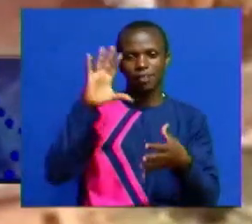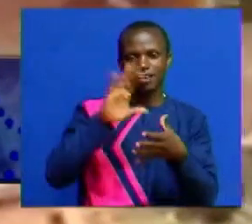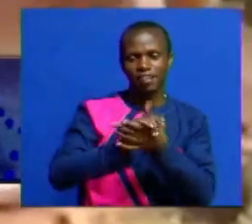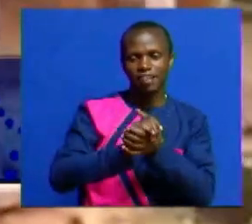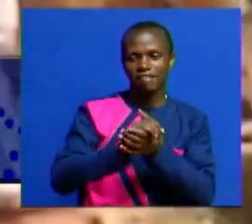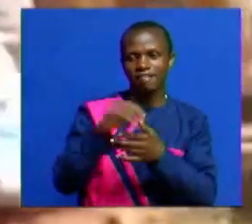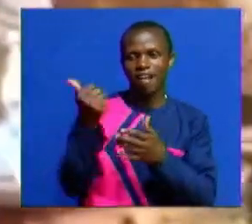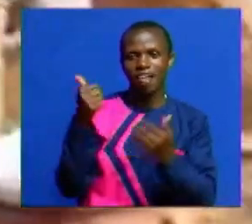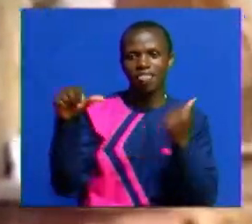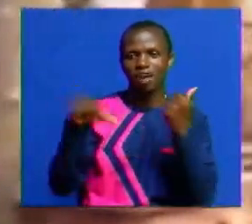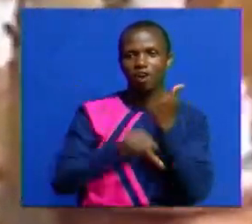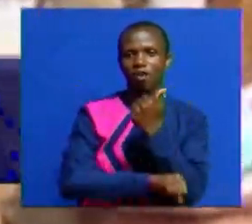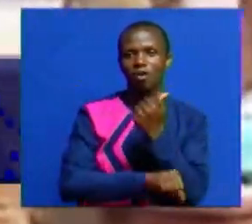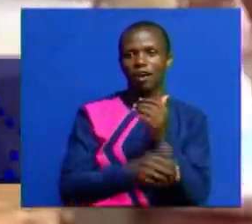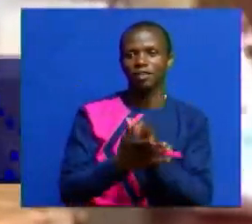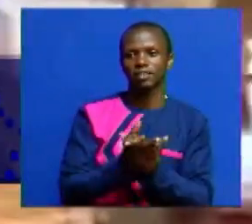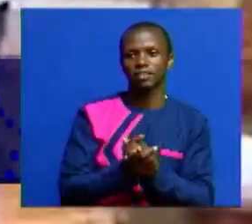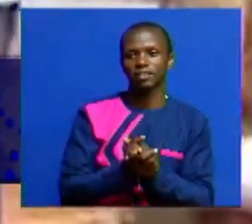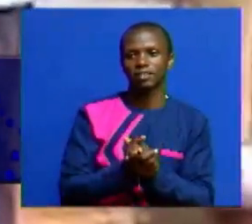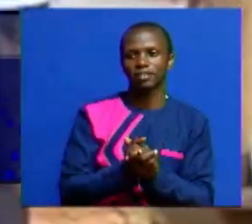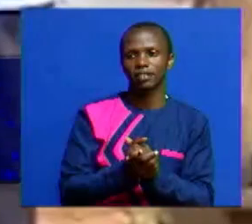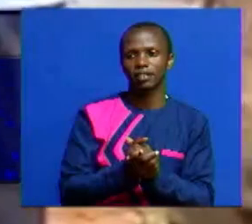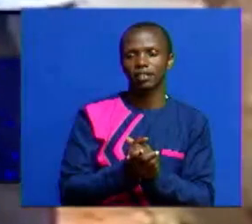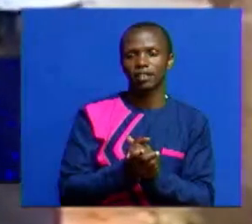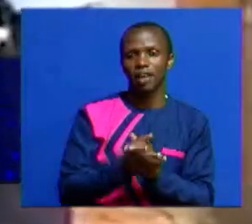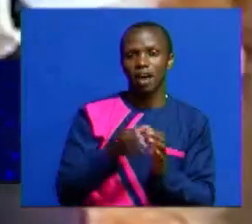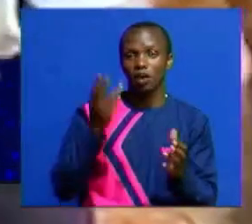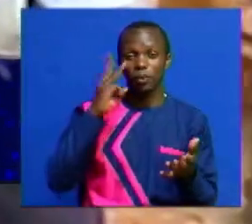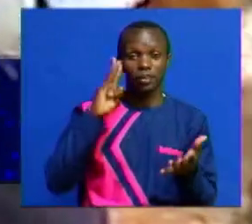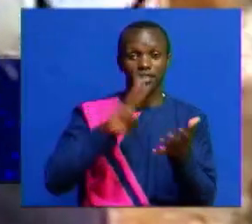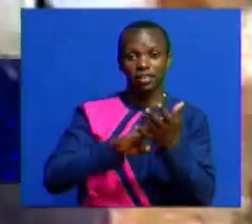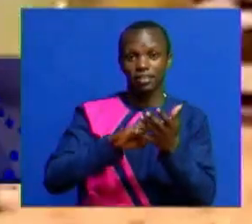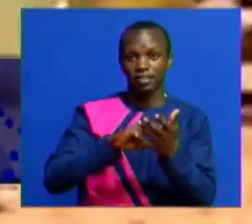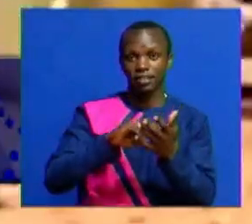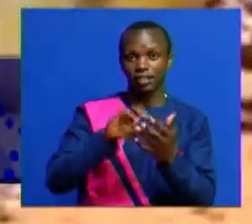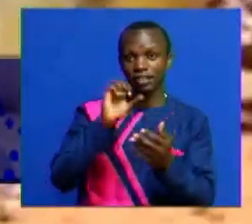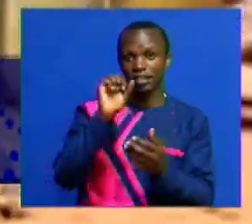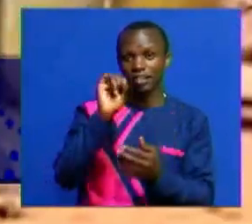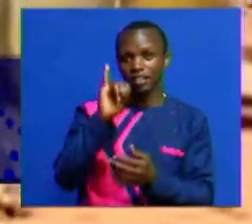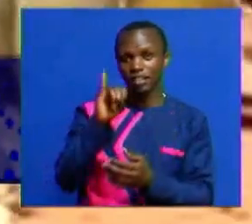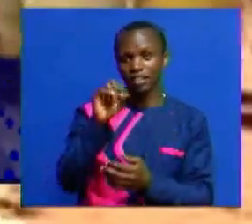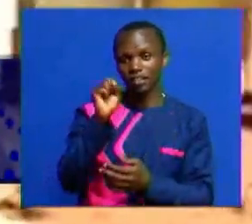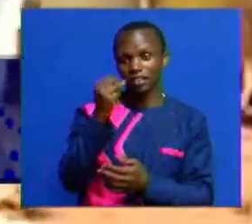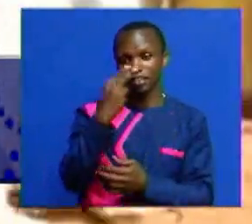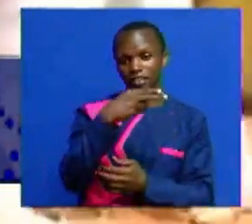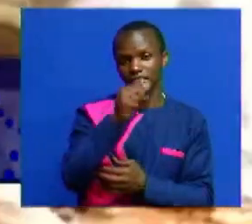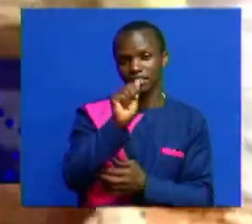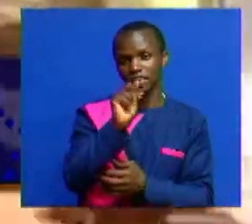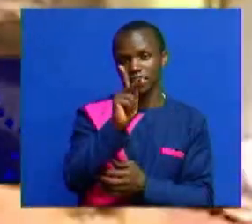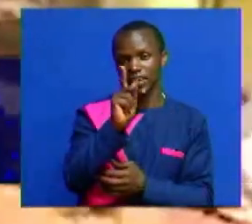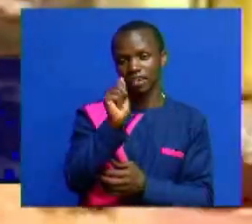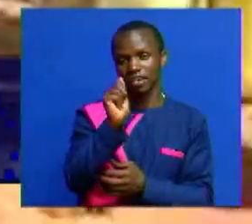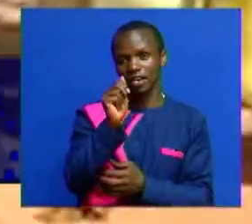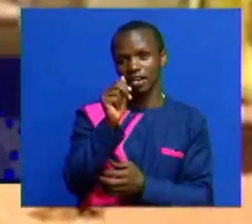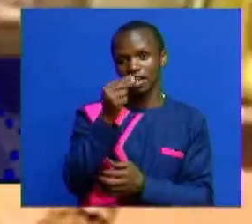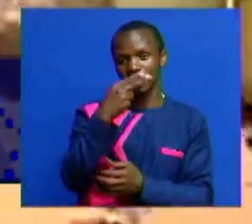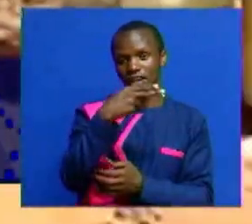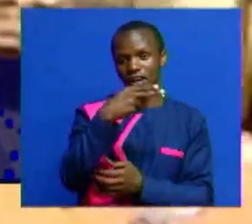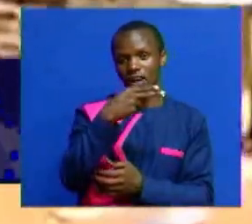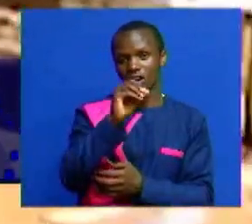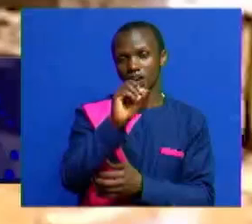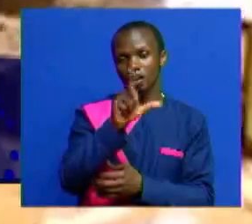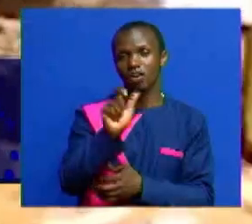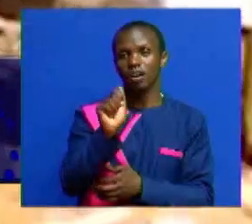as to the rising death toll witnessed in Shakahola Forest. Exhumation exercise is still ongoing to recover the bodies